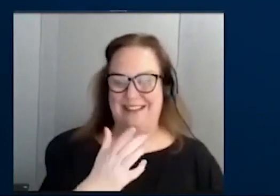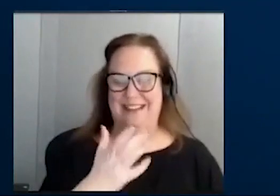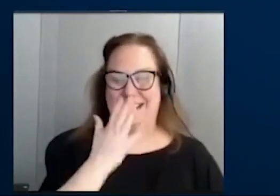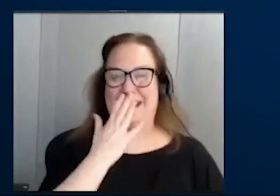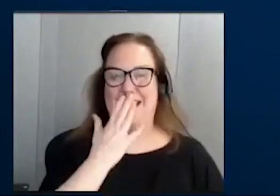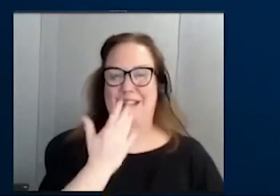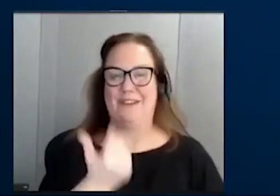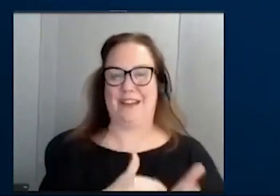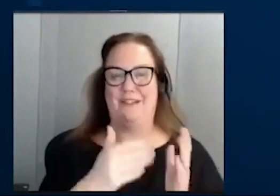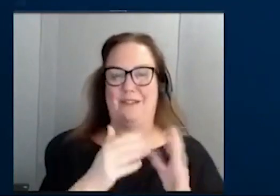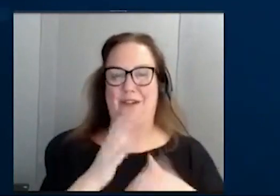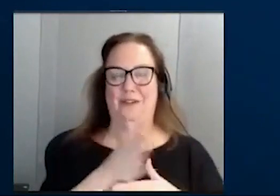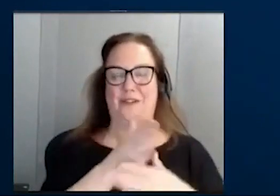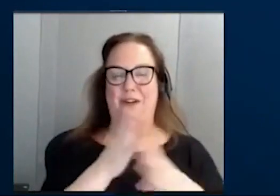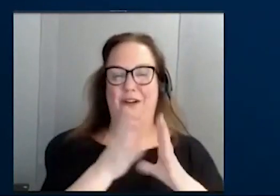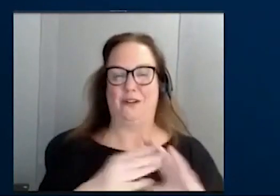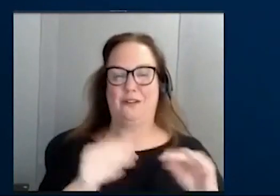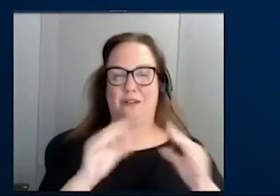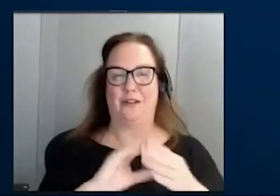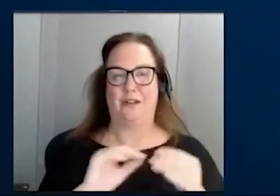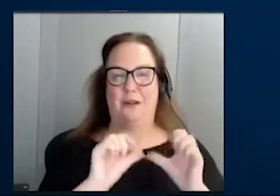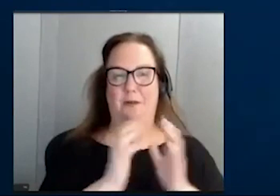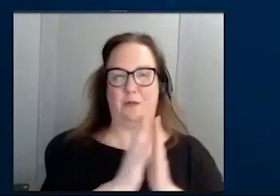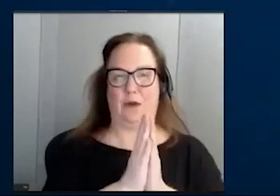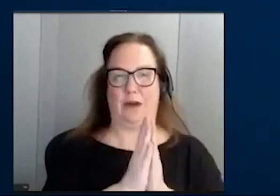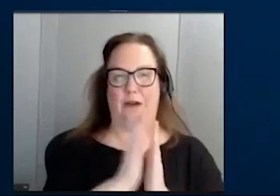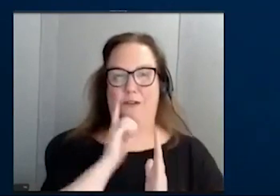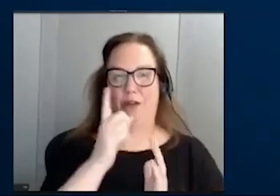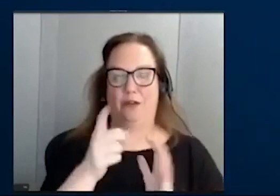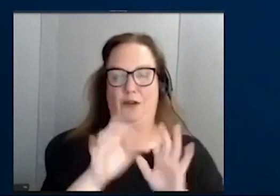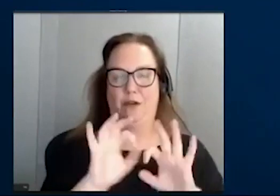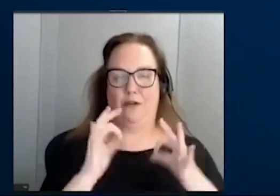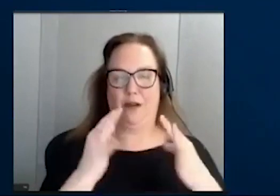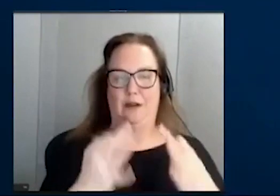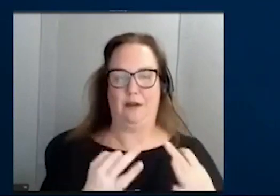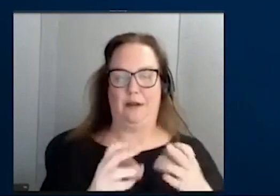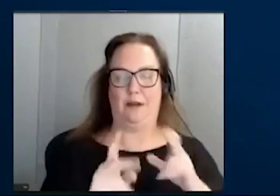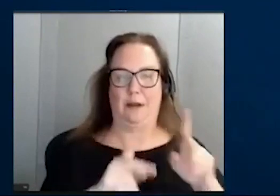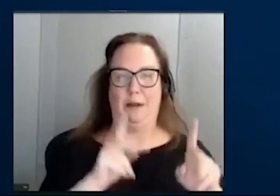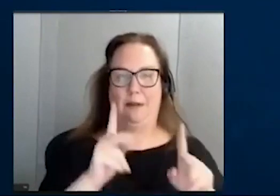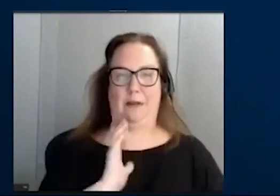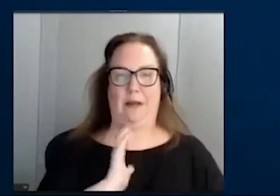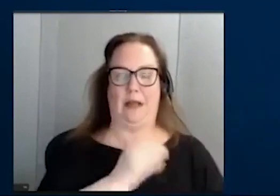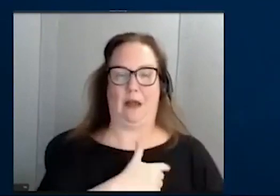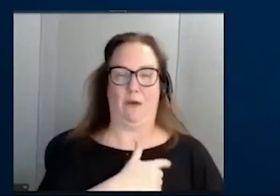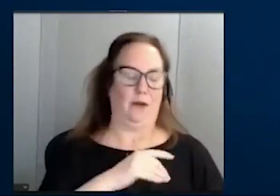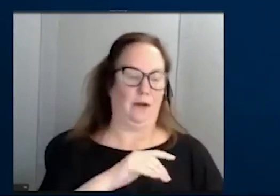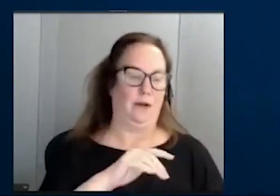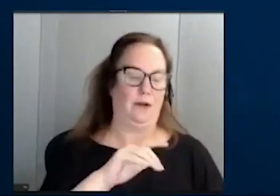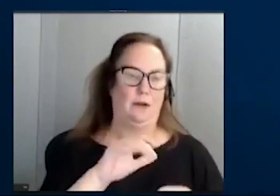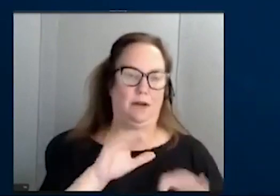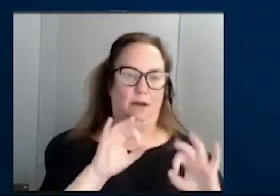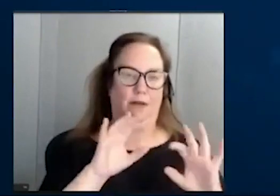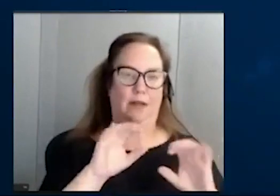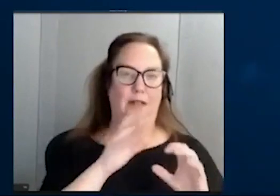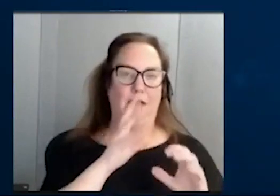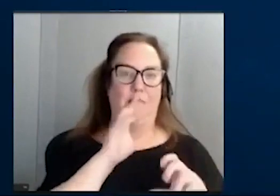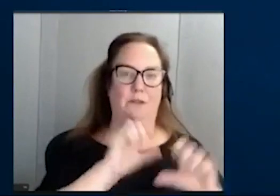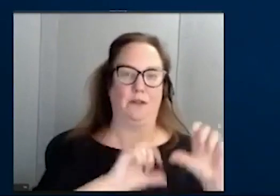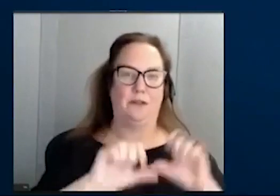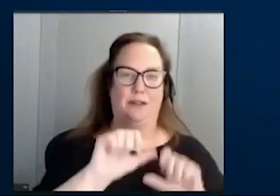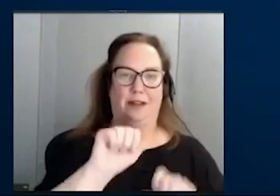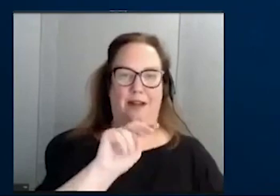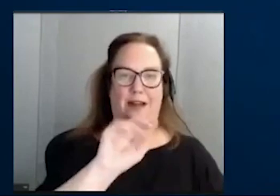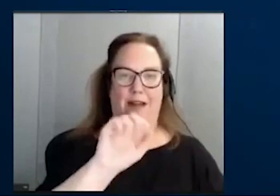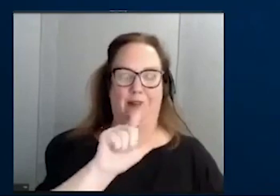sharing your story with us. Continued prayers to you and your family. People on our feed all kind of talk to each other and know Anil, so they're always looking